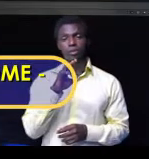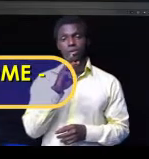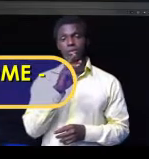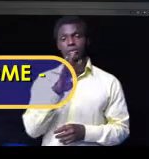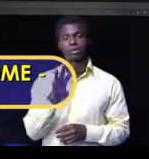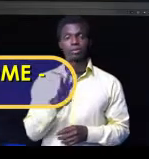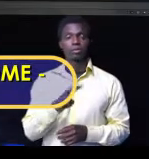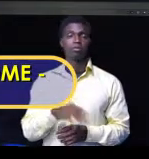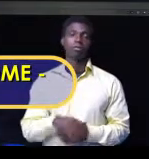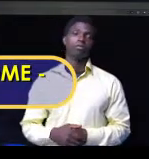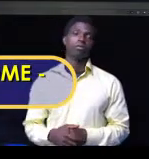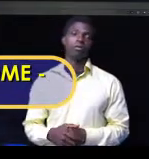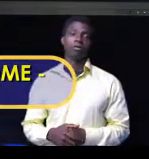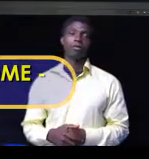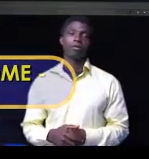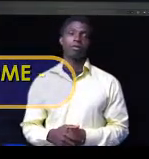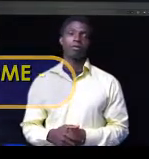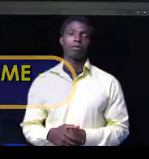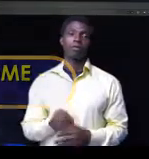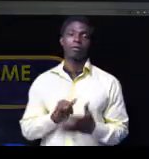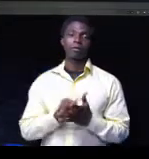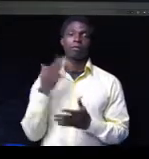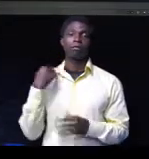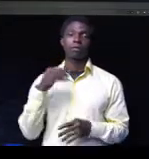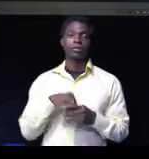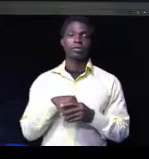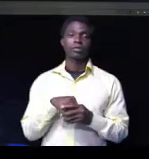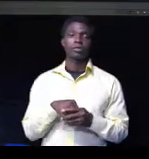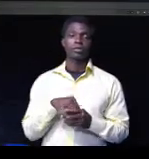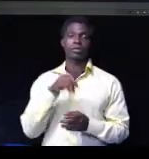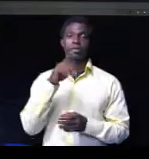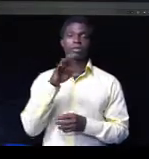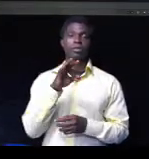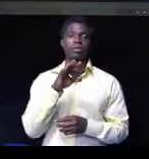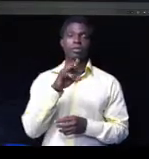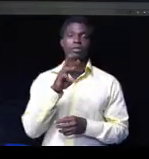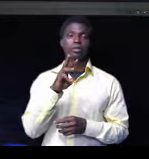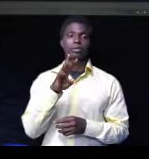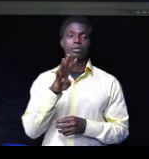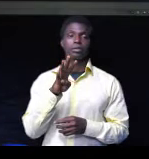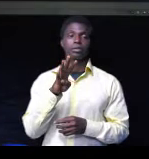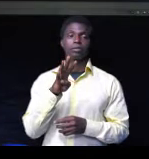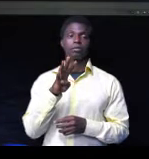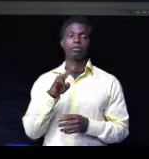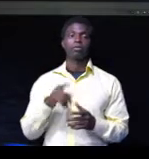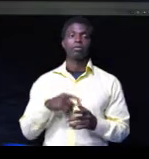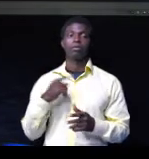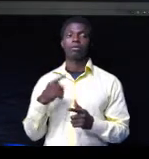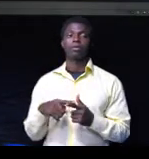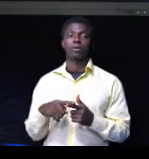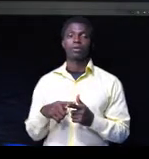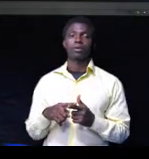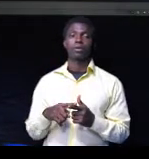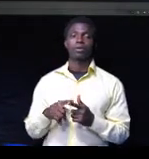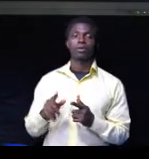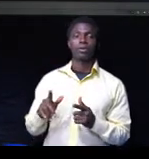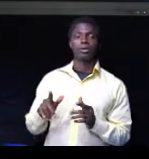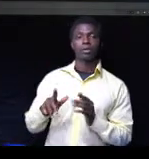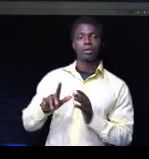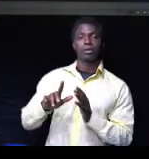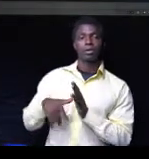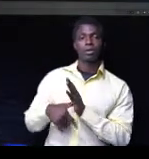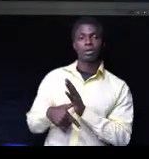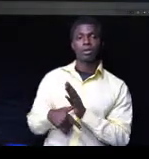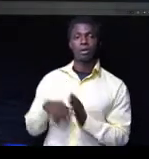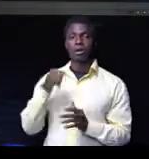judo was debuted in Olympics. That was in 1964. Then later,